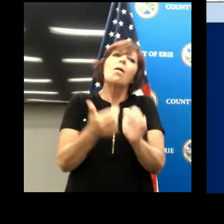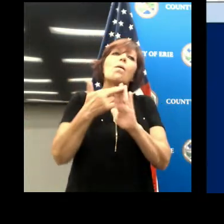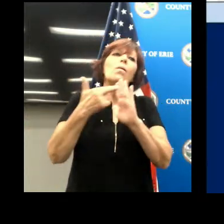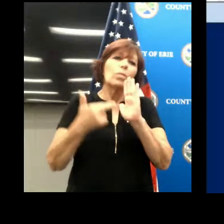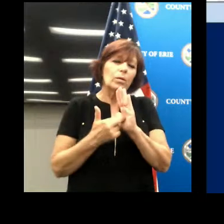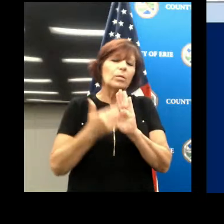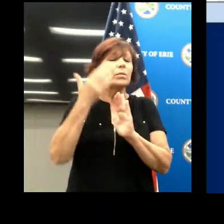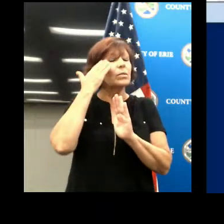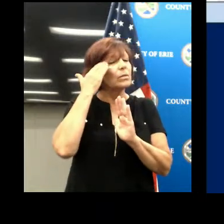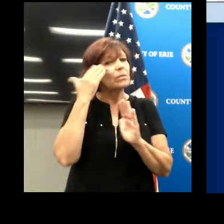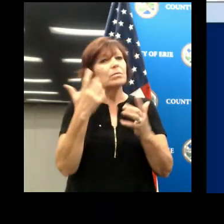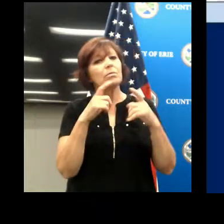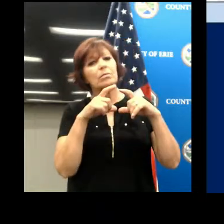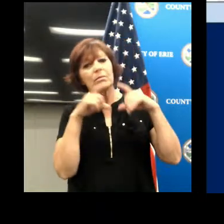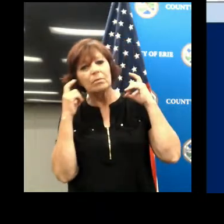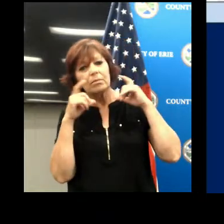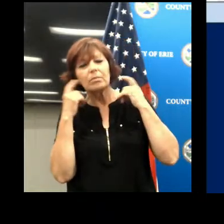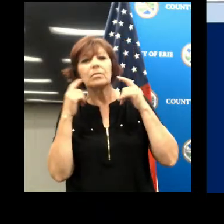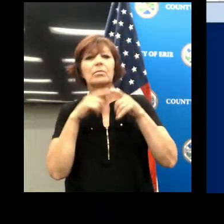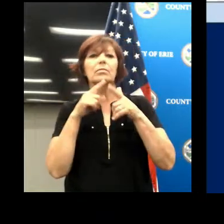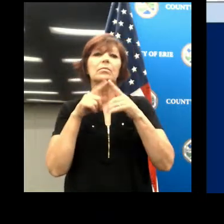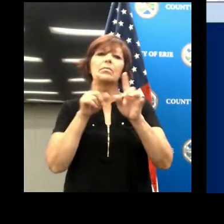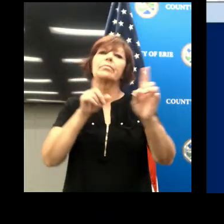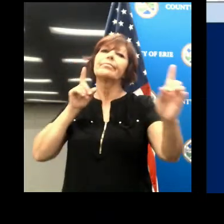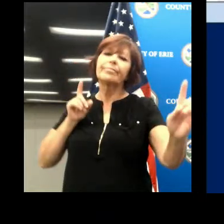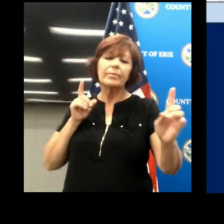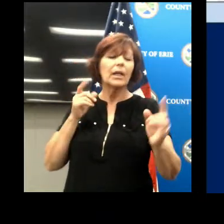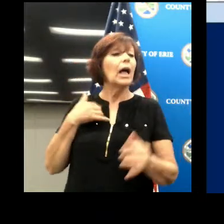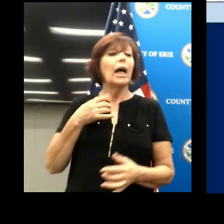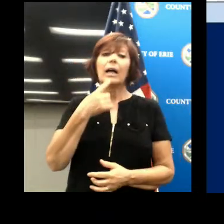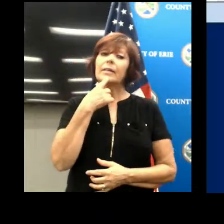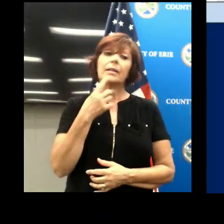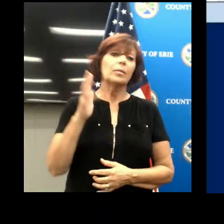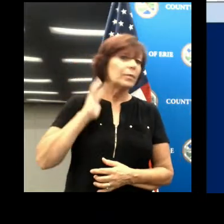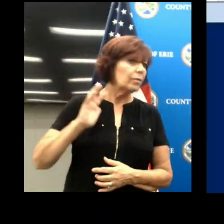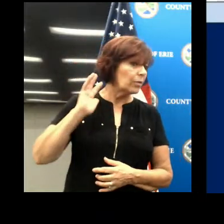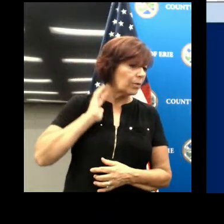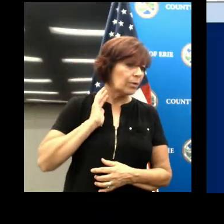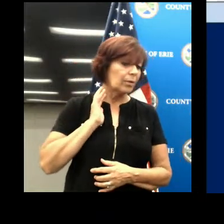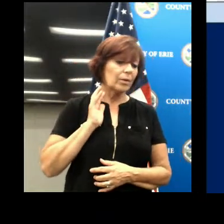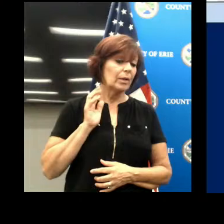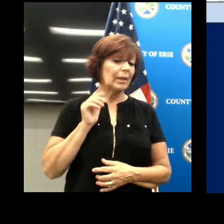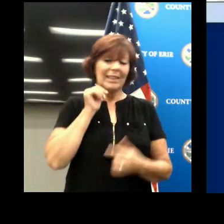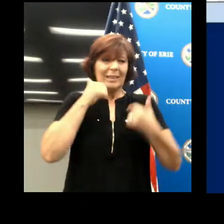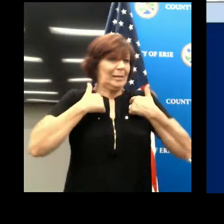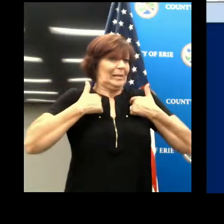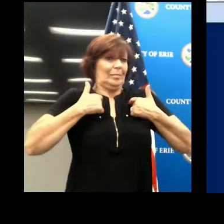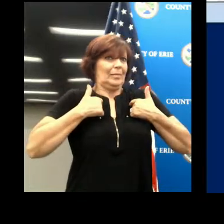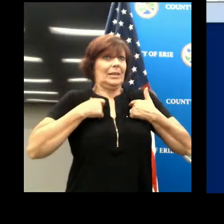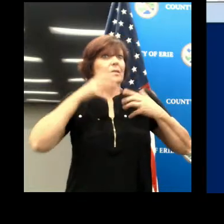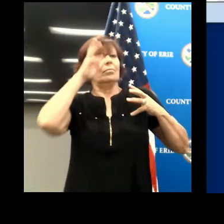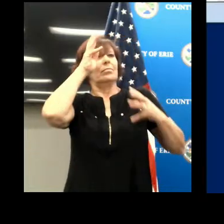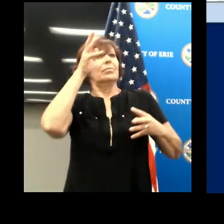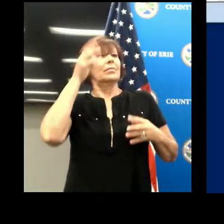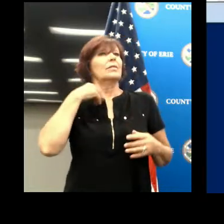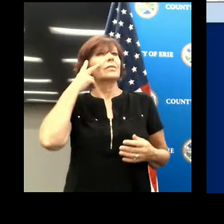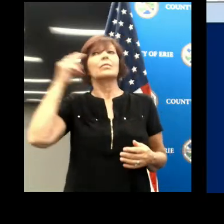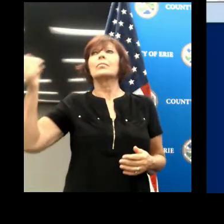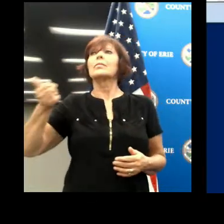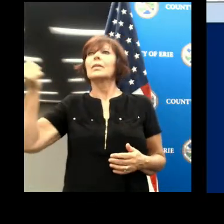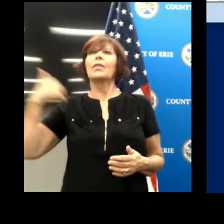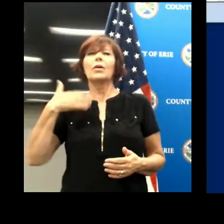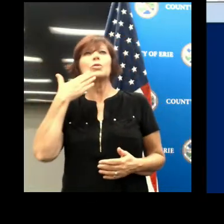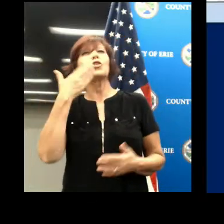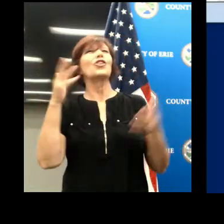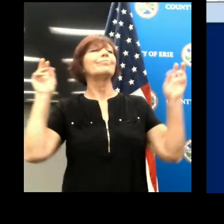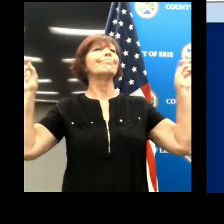as possible. As I've said before, and I saw, this is not me that's originated it, I saw it elsewhere, but I thought it was a good